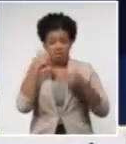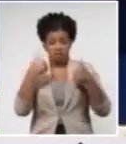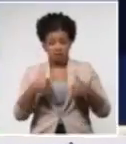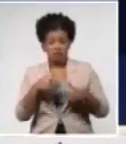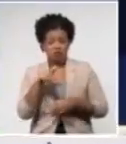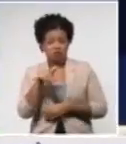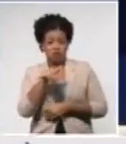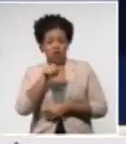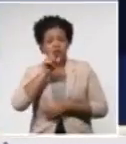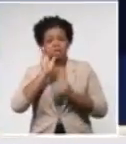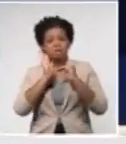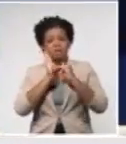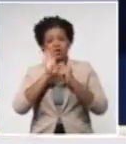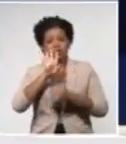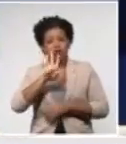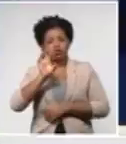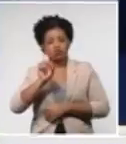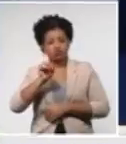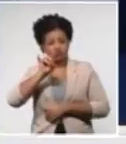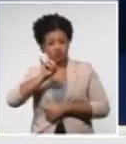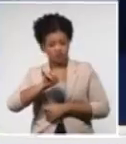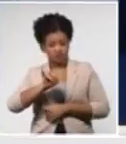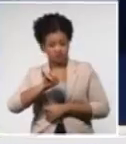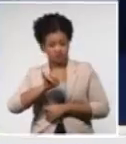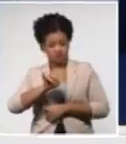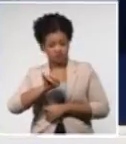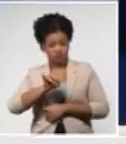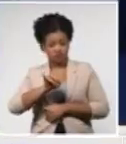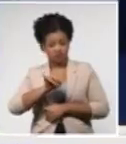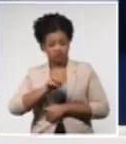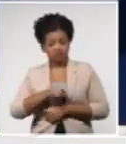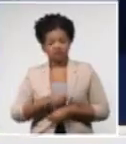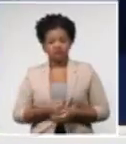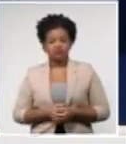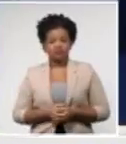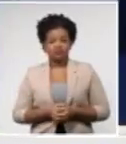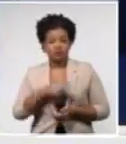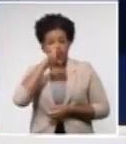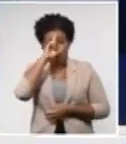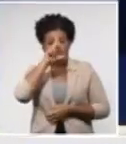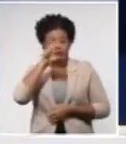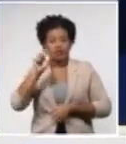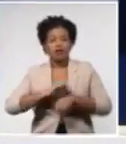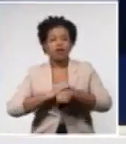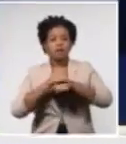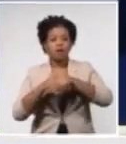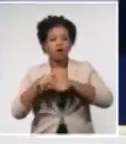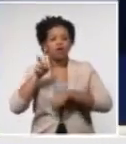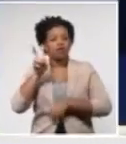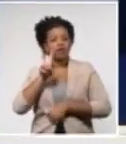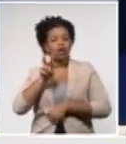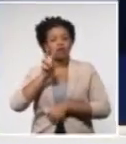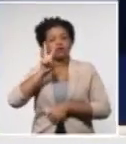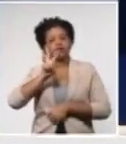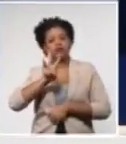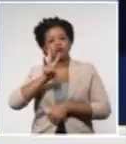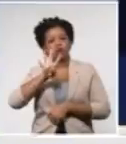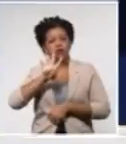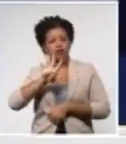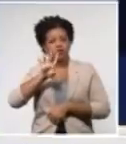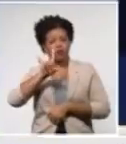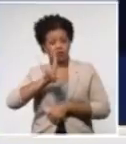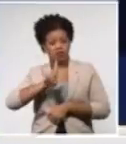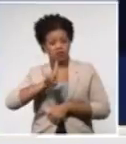1,406. In the Brother Ameijeira's Hospital Laboratory, 349. And in the Center